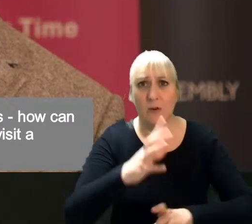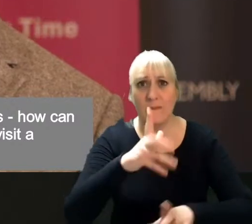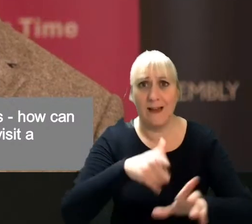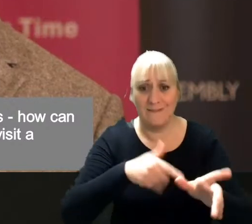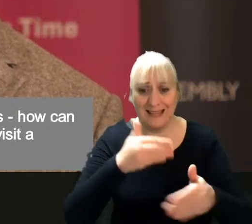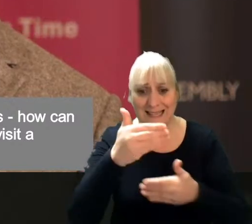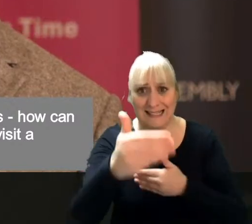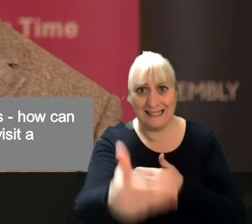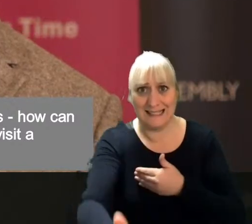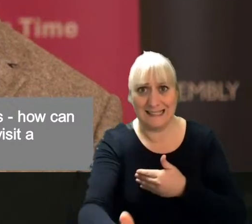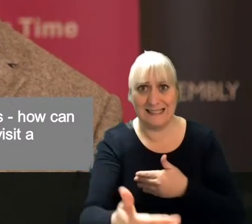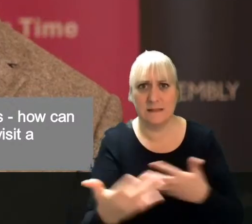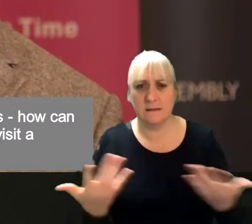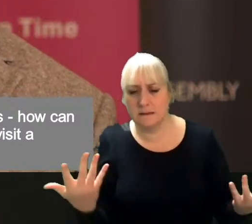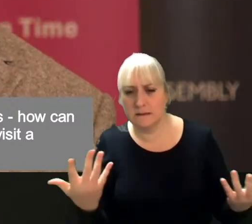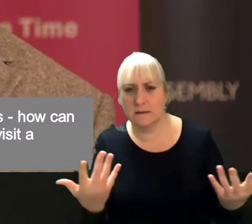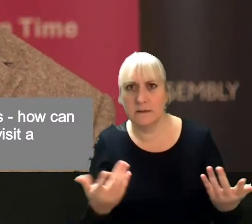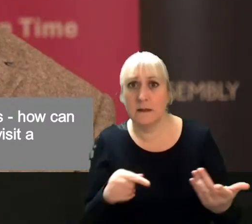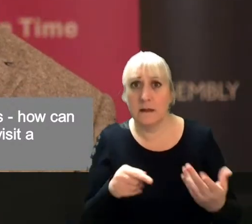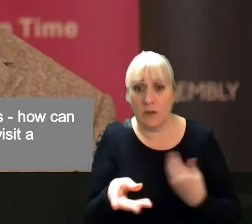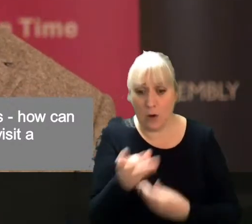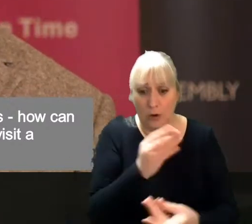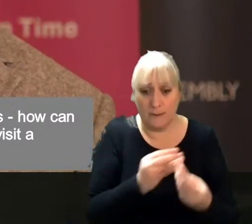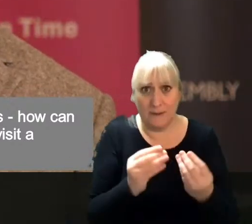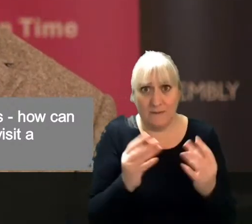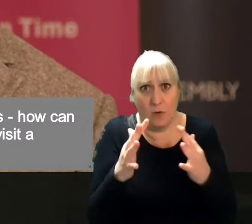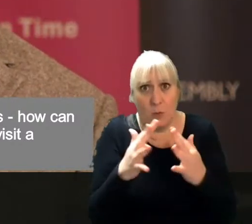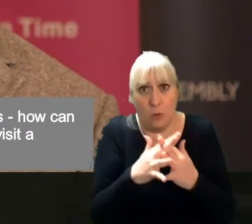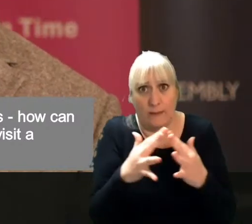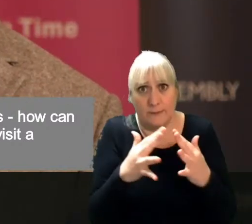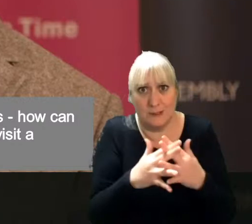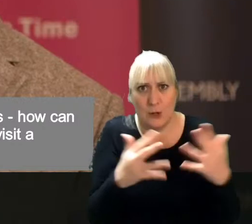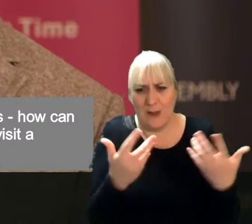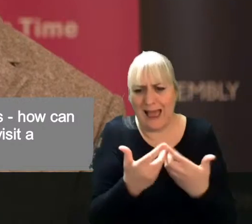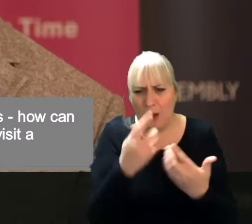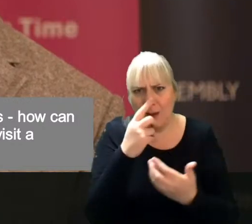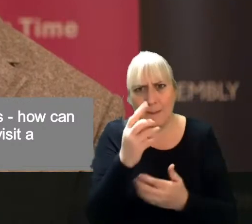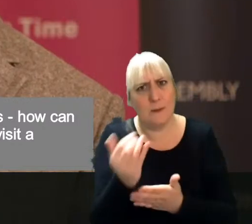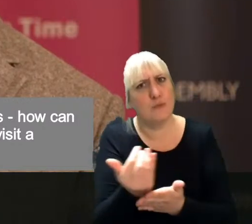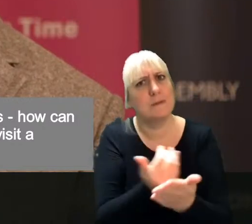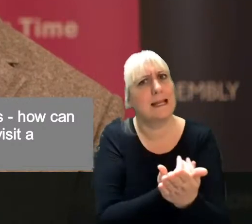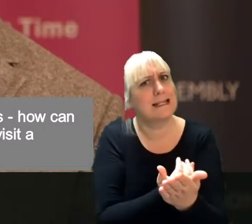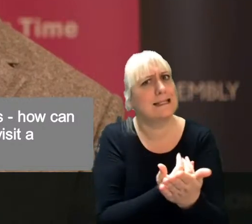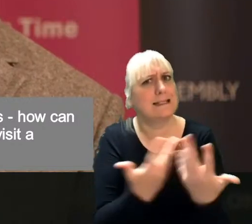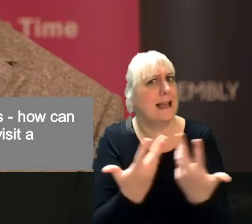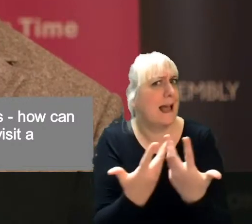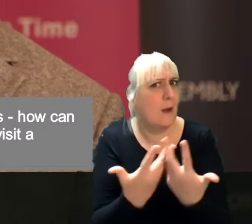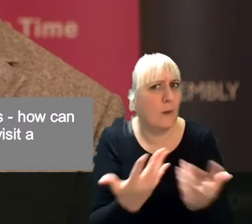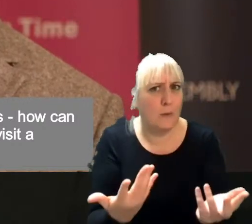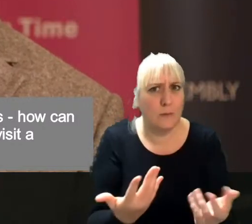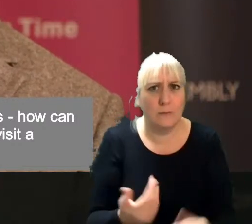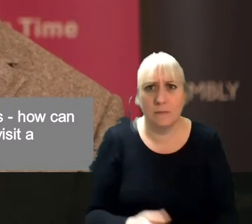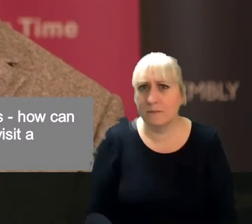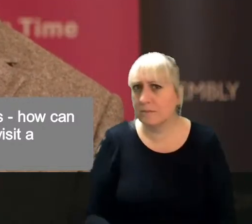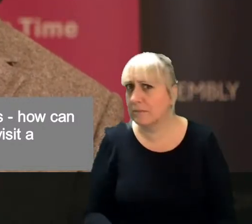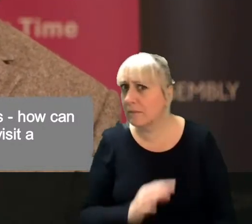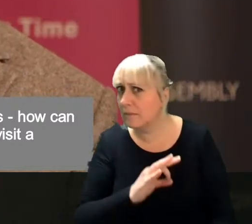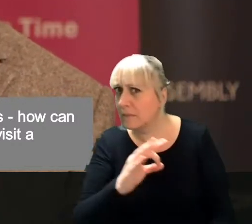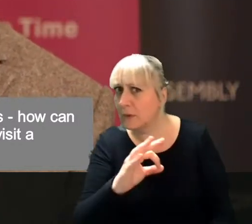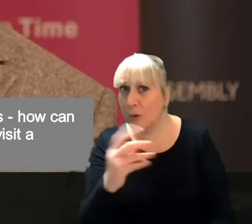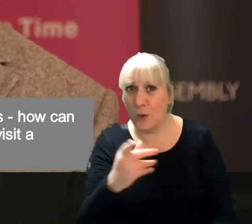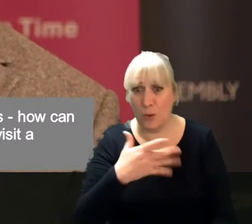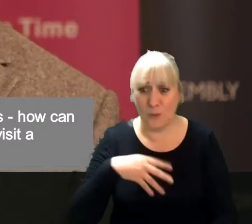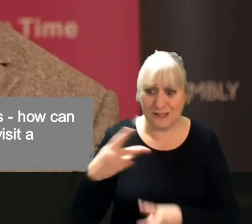economy of Waltham be protected during this time? And who wants to visit a building site to